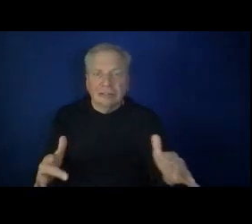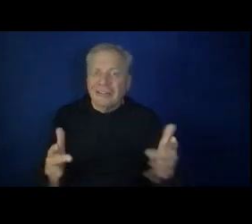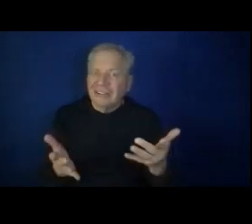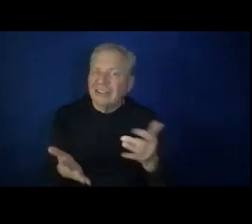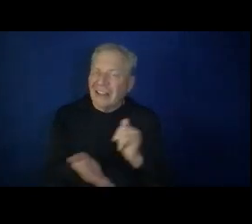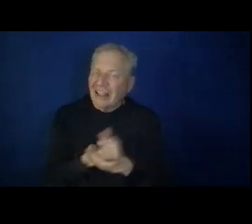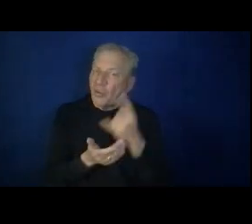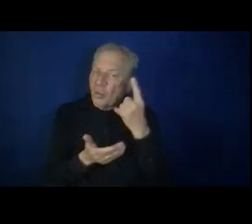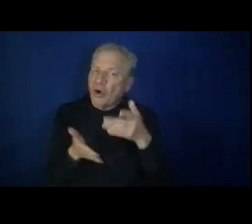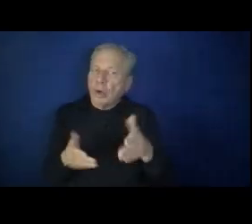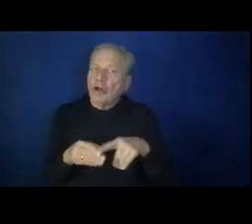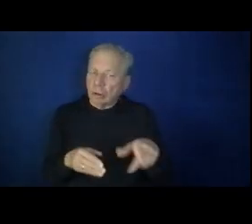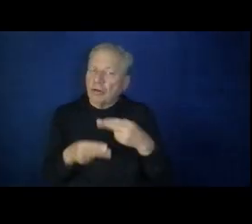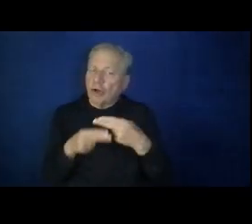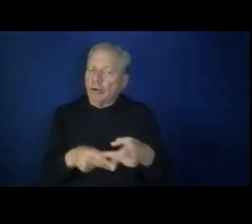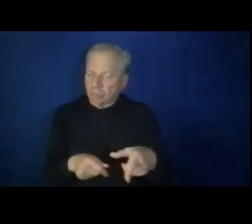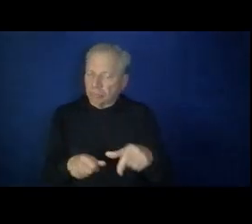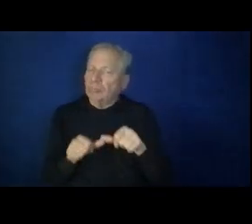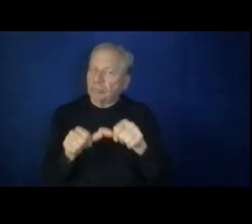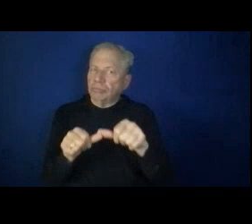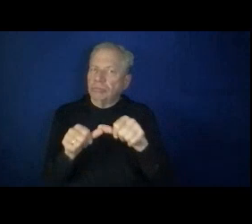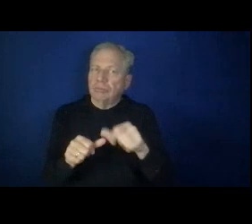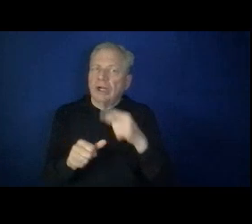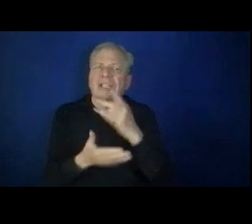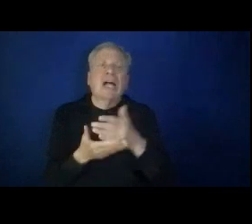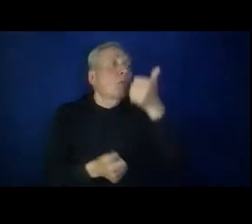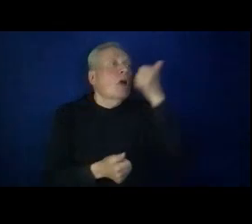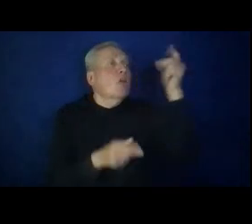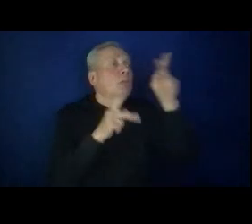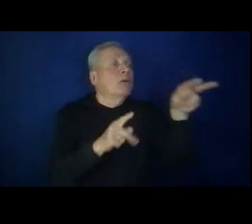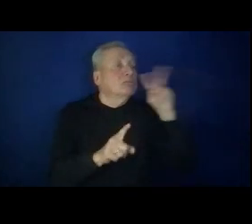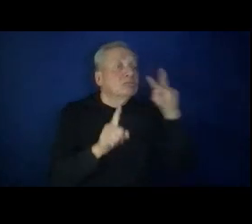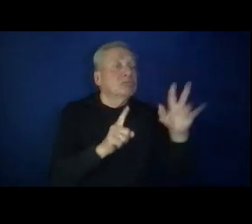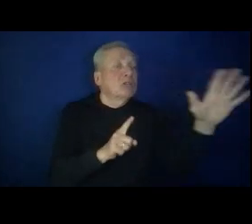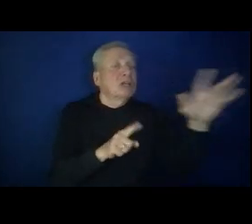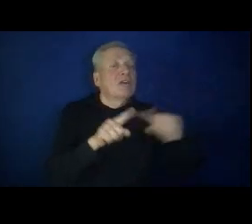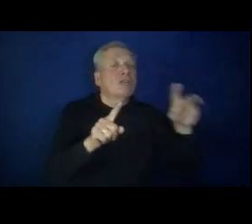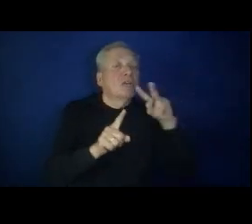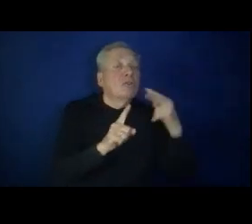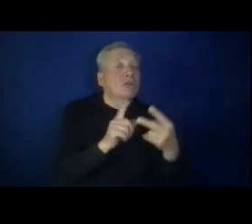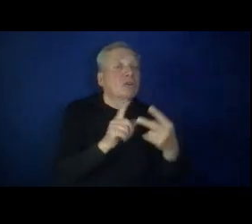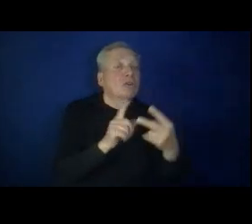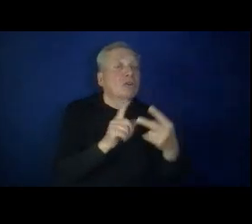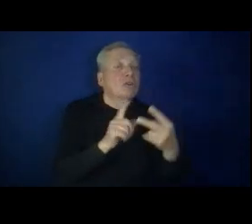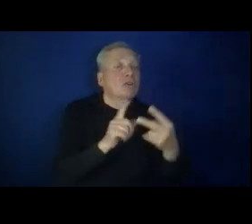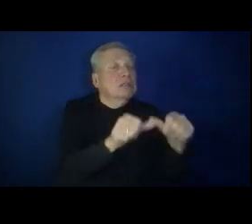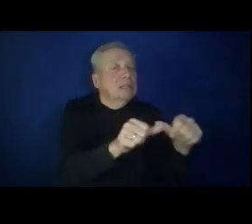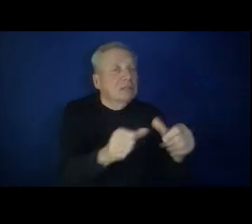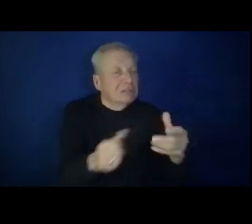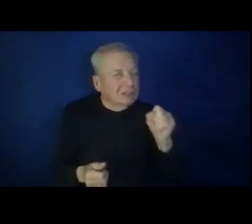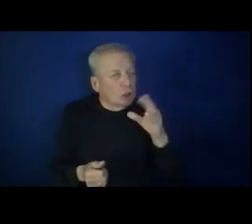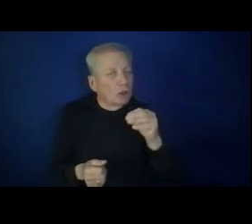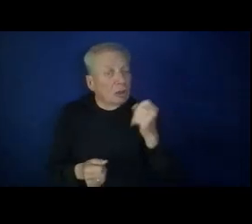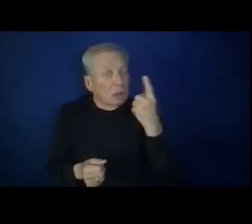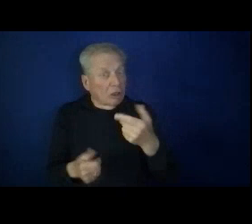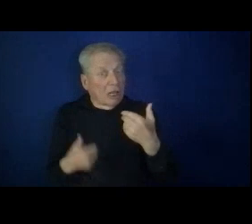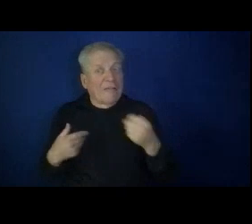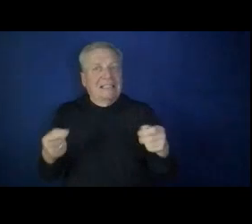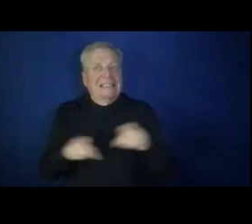define sustainability. Other people define it in other ways. Maybe you also need to have the same plant